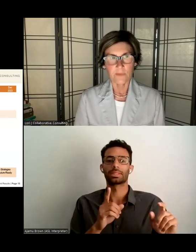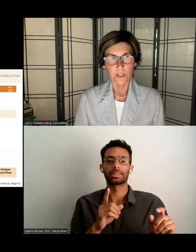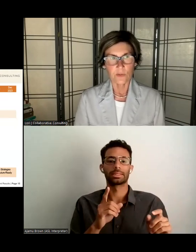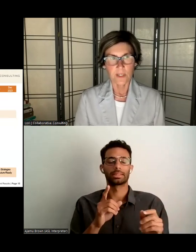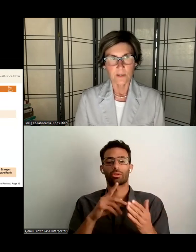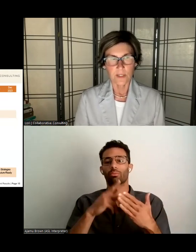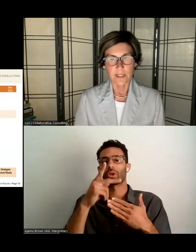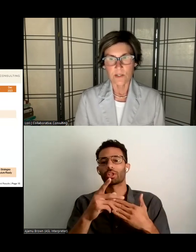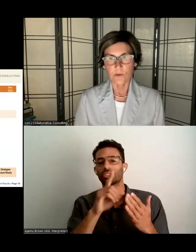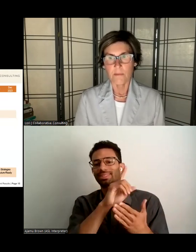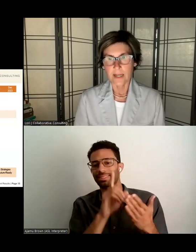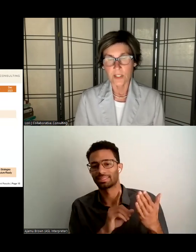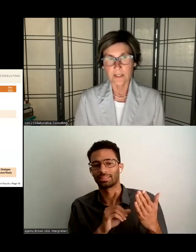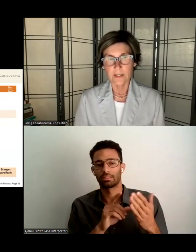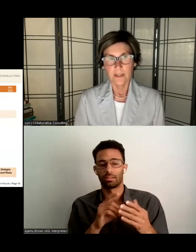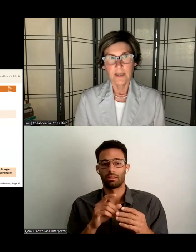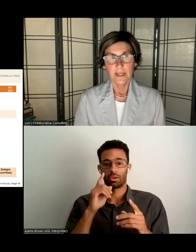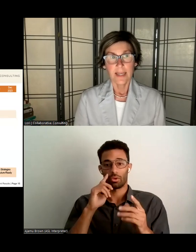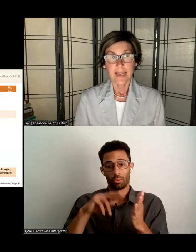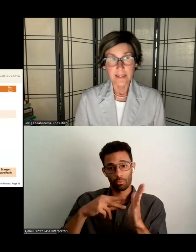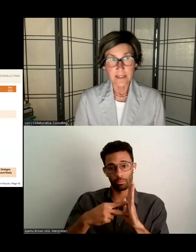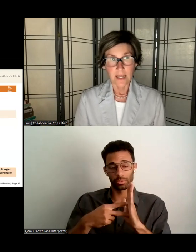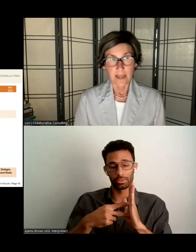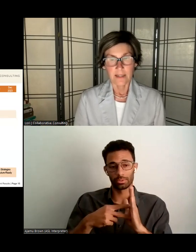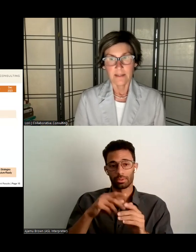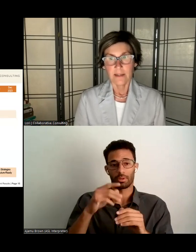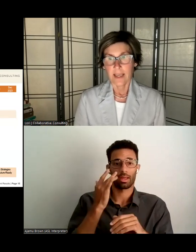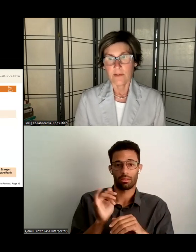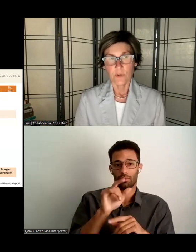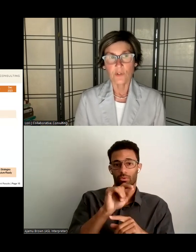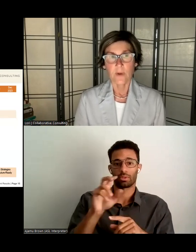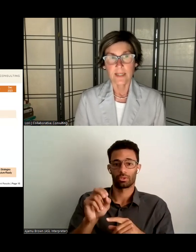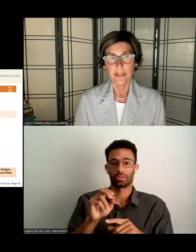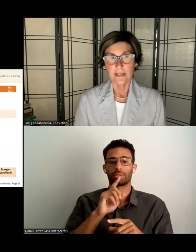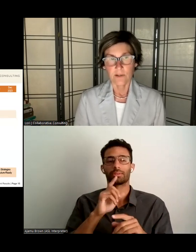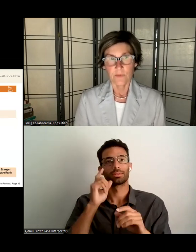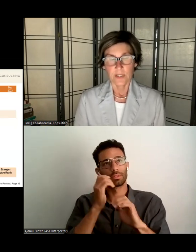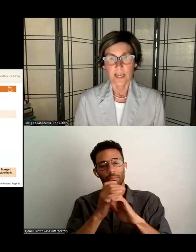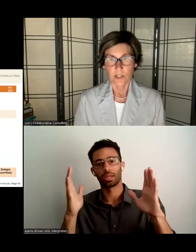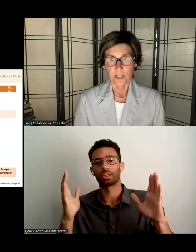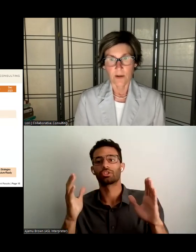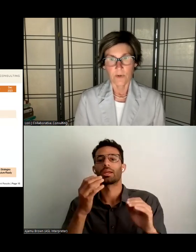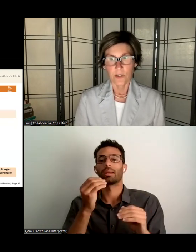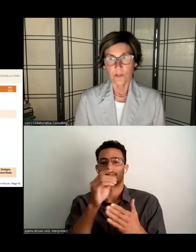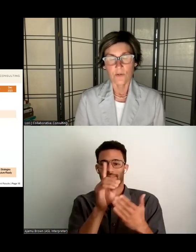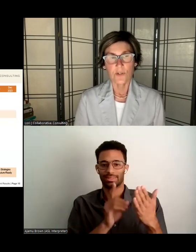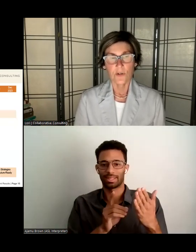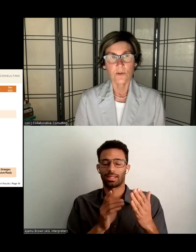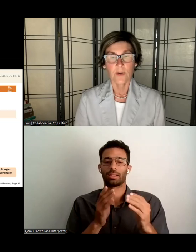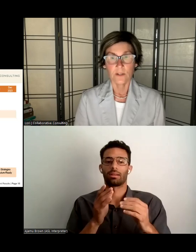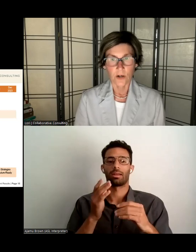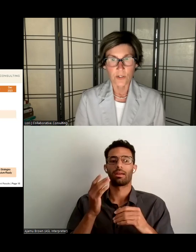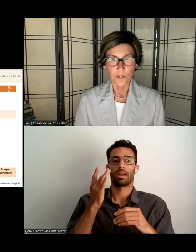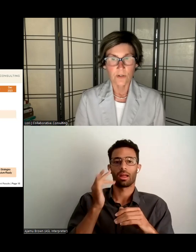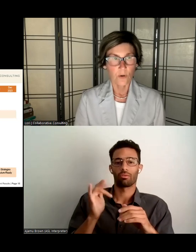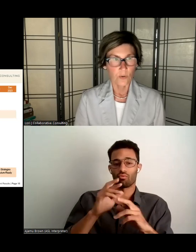of California 2030 is to imagine and design a future-ready California aging network to